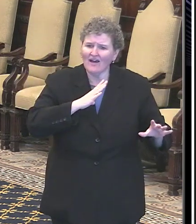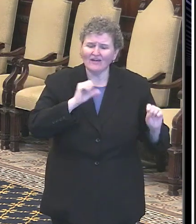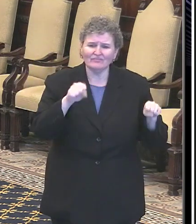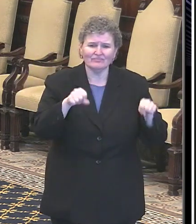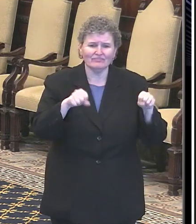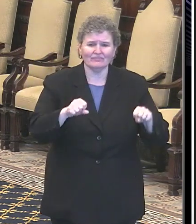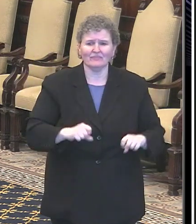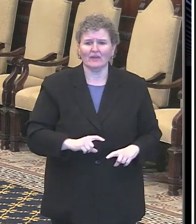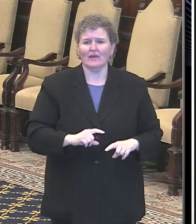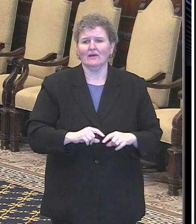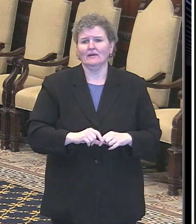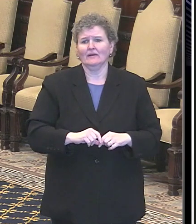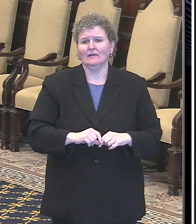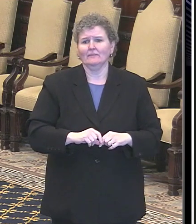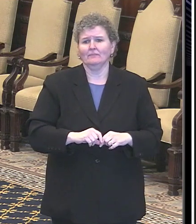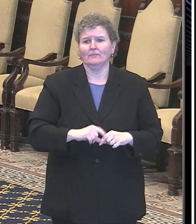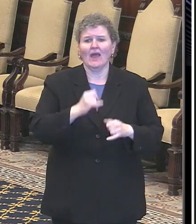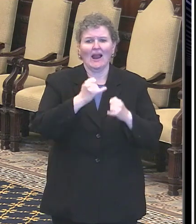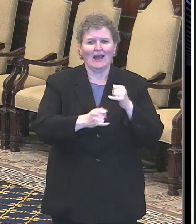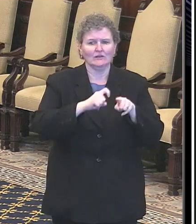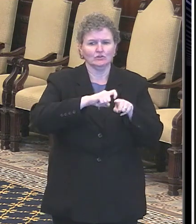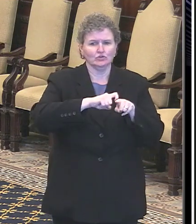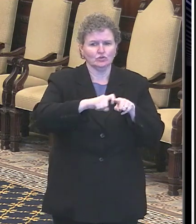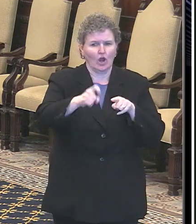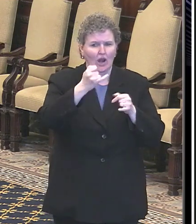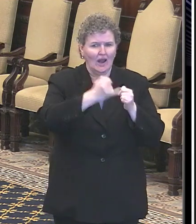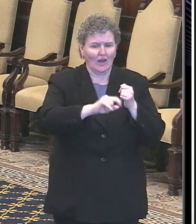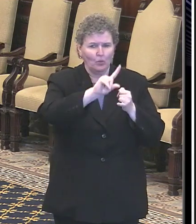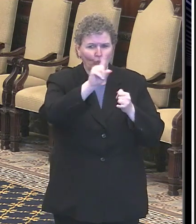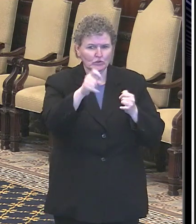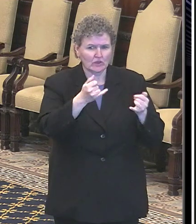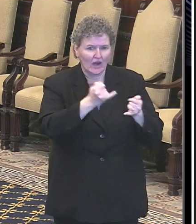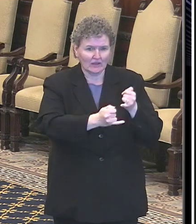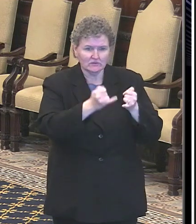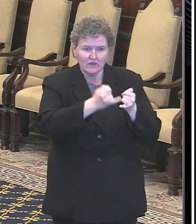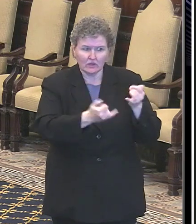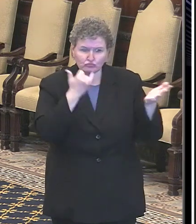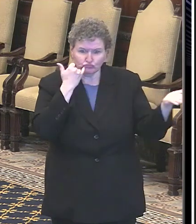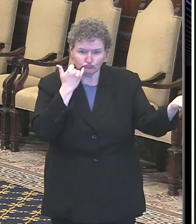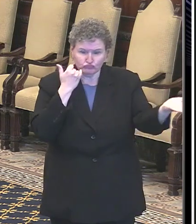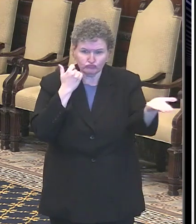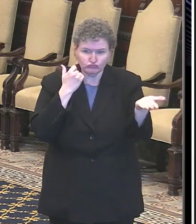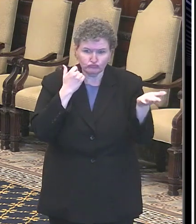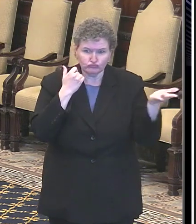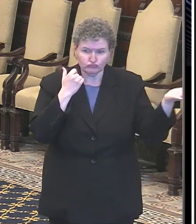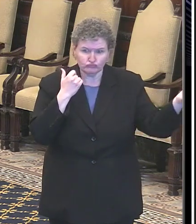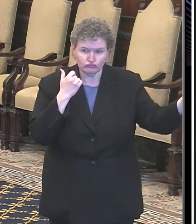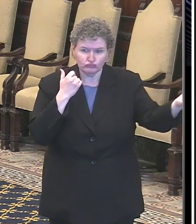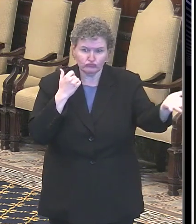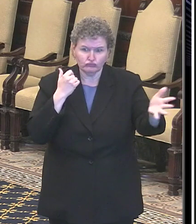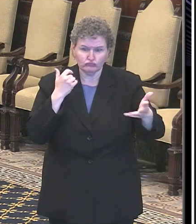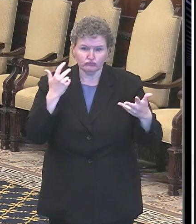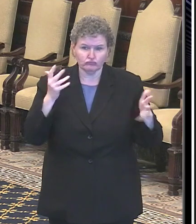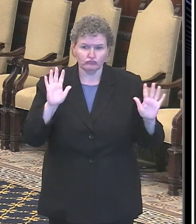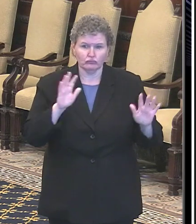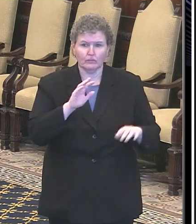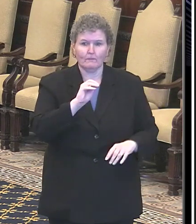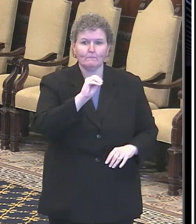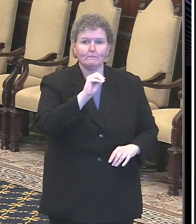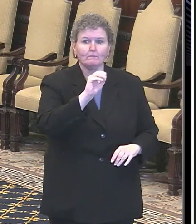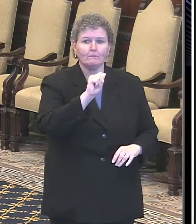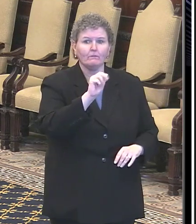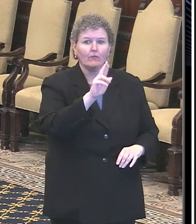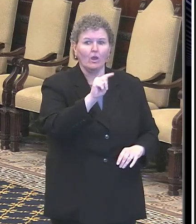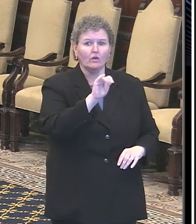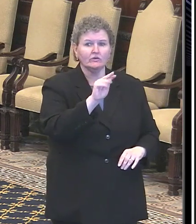is the last call for questions. If you have anything further, raise your hand now. Let's go finally to Martin Pratt of